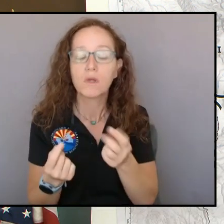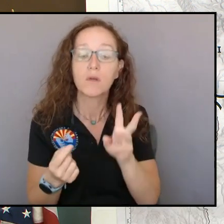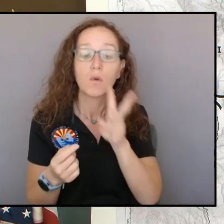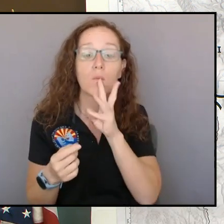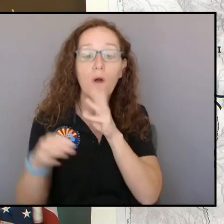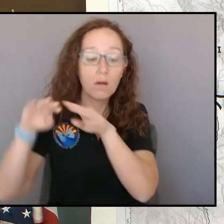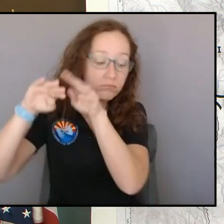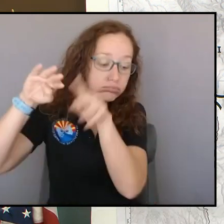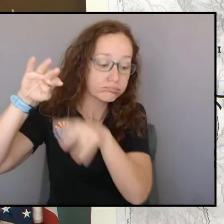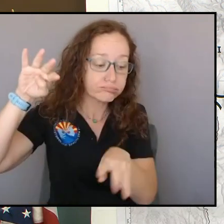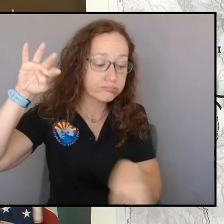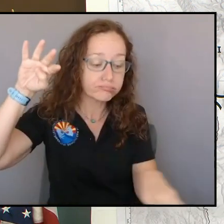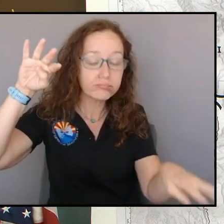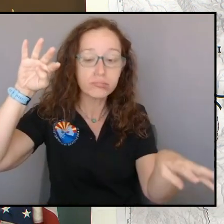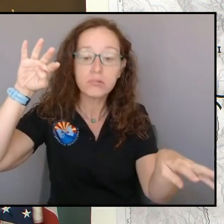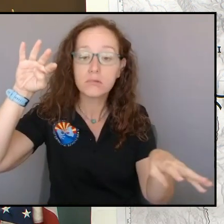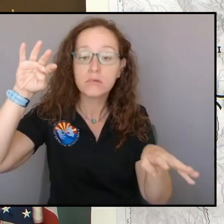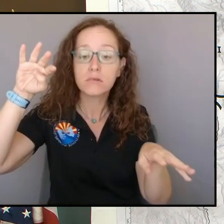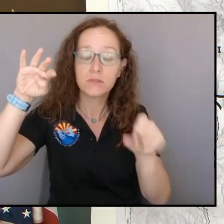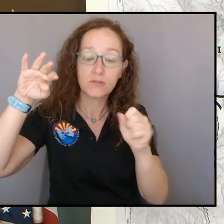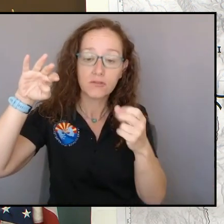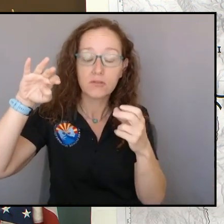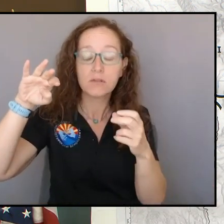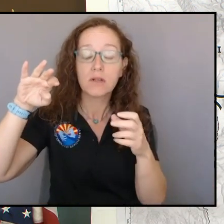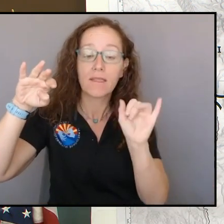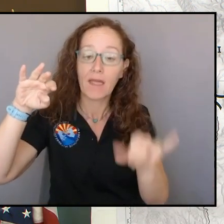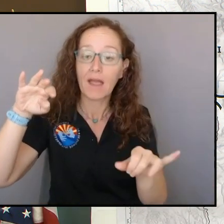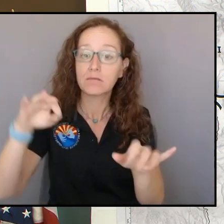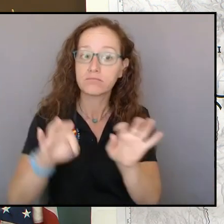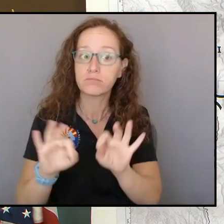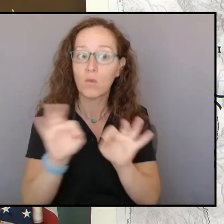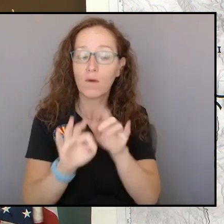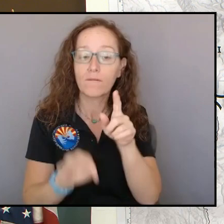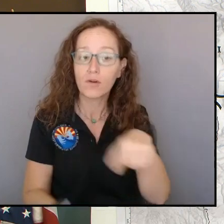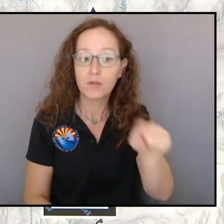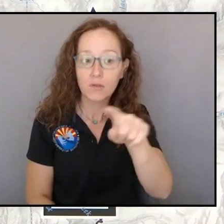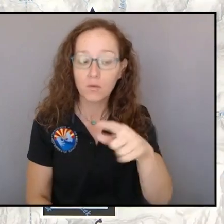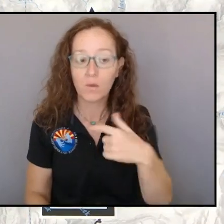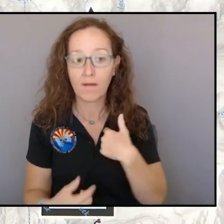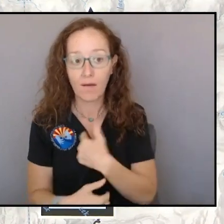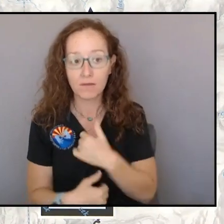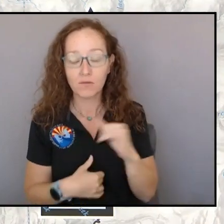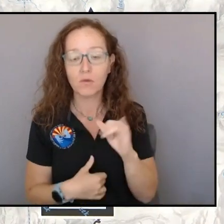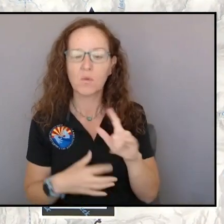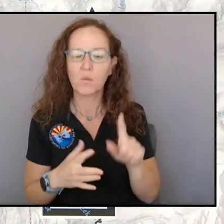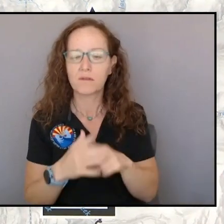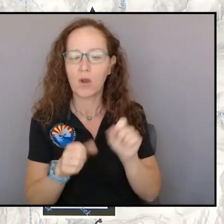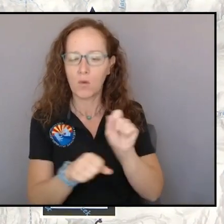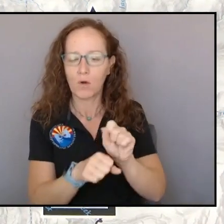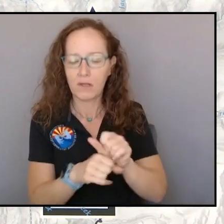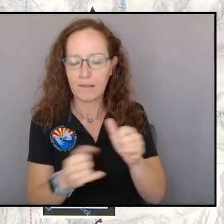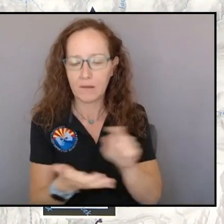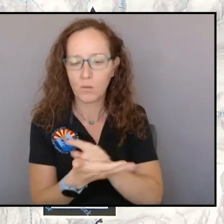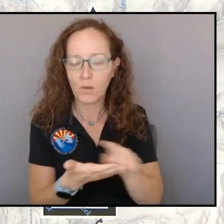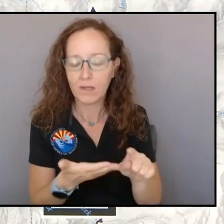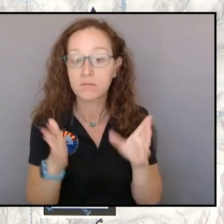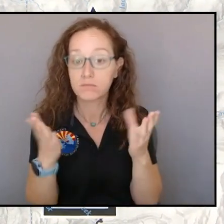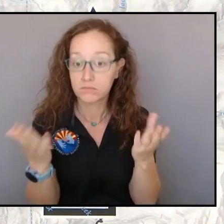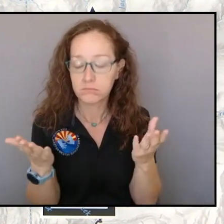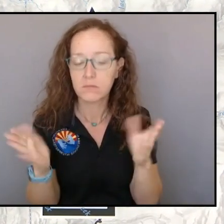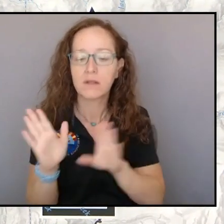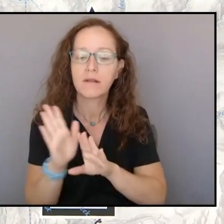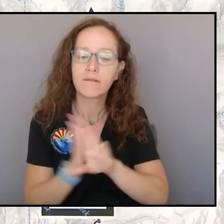that's extremely important to us and you, we're gonna start addressing this week. So we're developing a plan